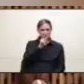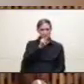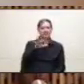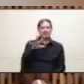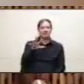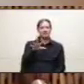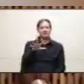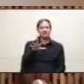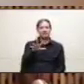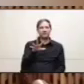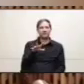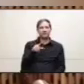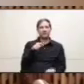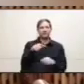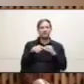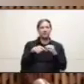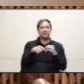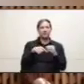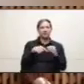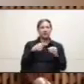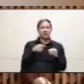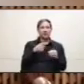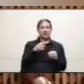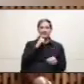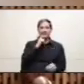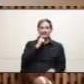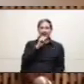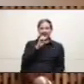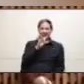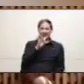2025. On the issue of Mr. Nathan,